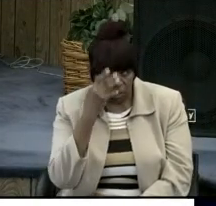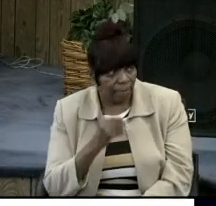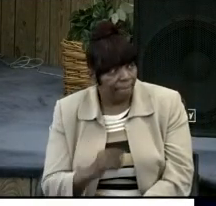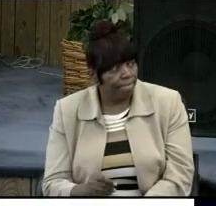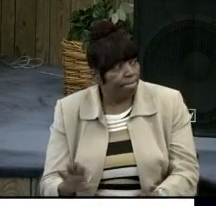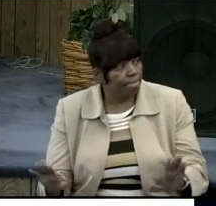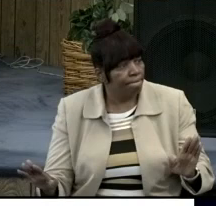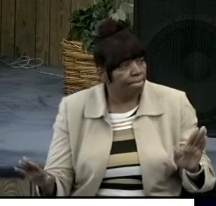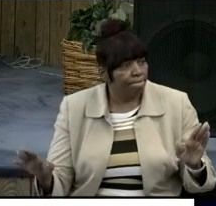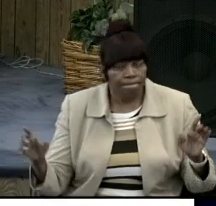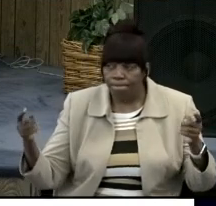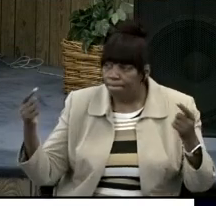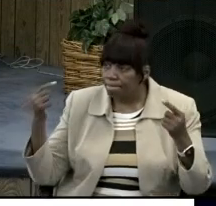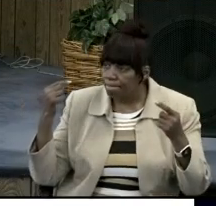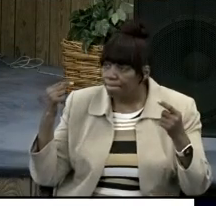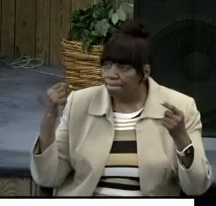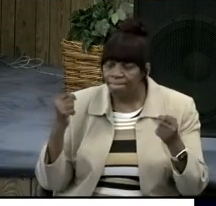yet?